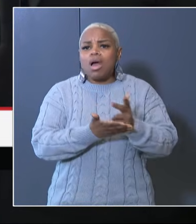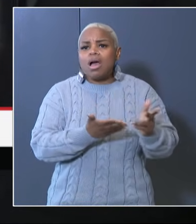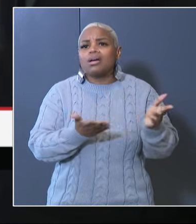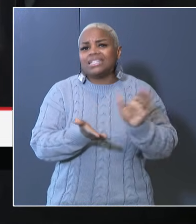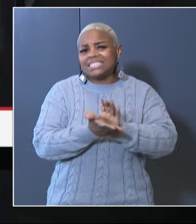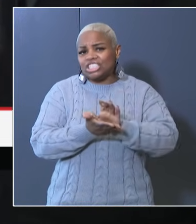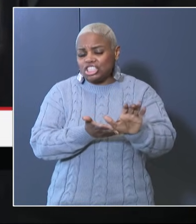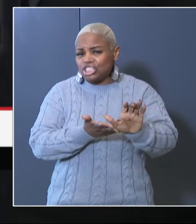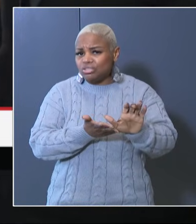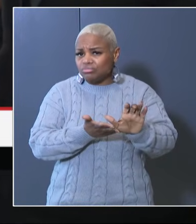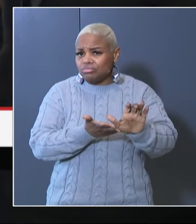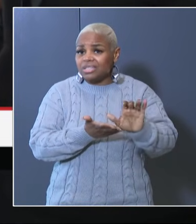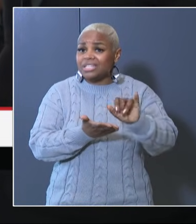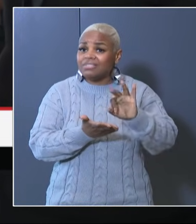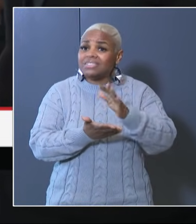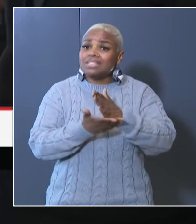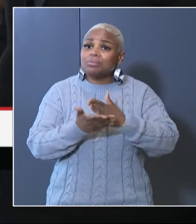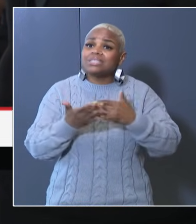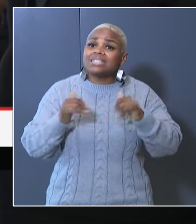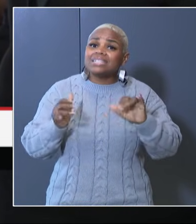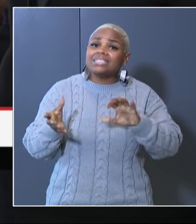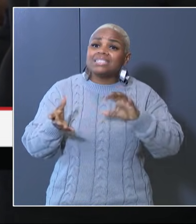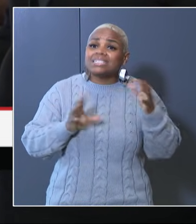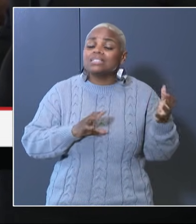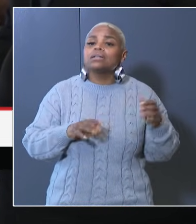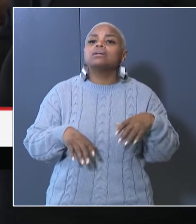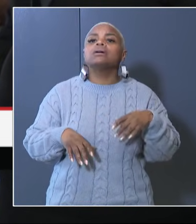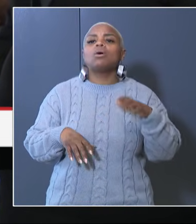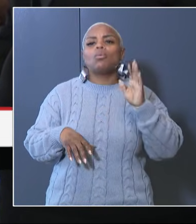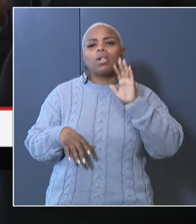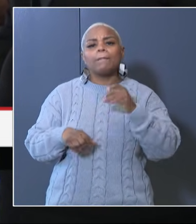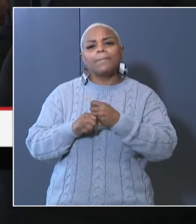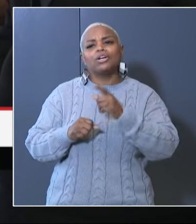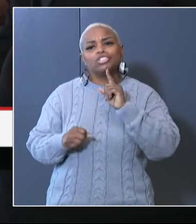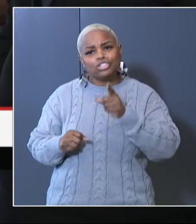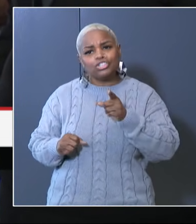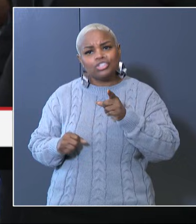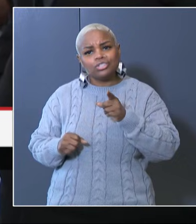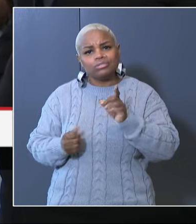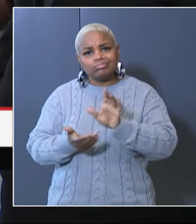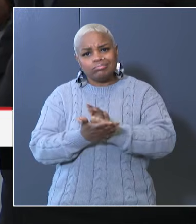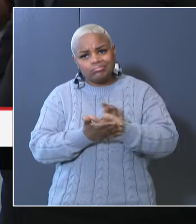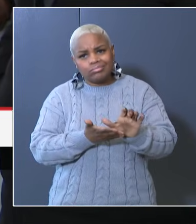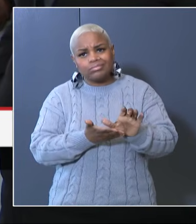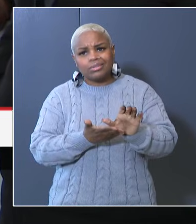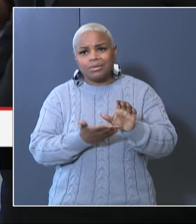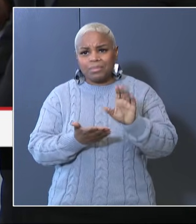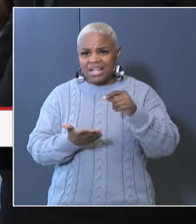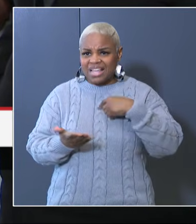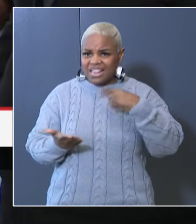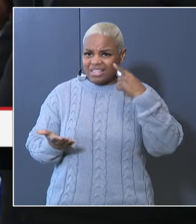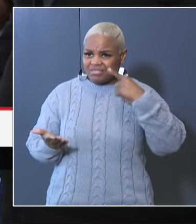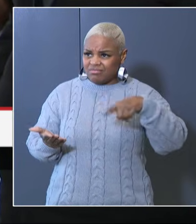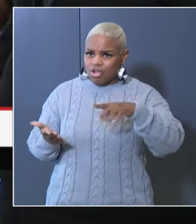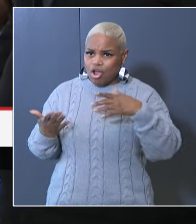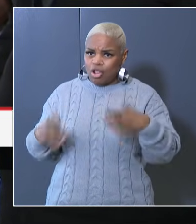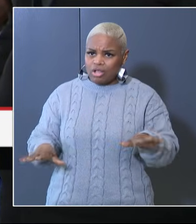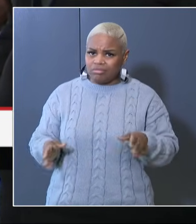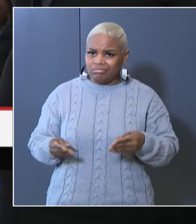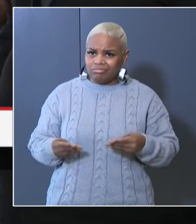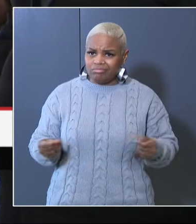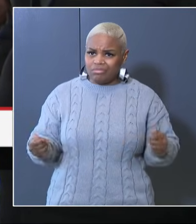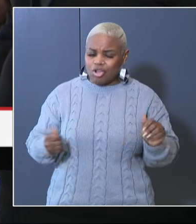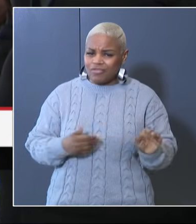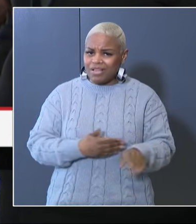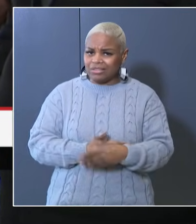then I will try to get those, but I think they were addressed overnight. In some cases, teachers rely on street